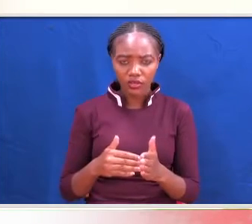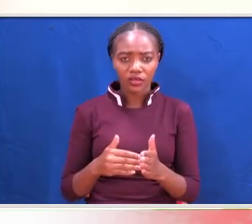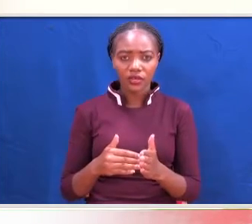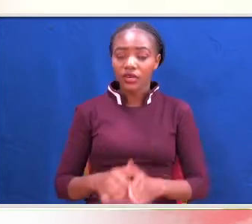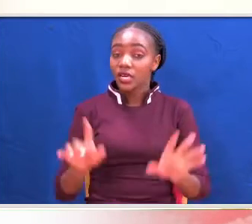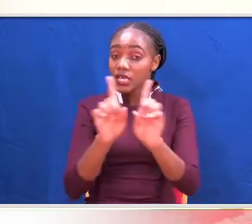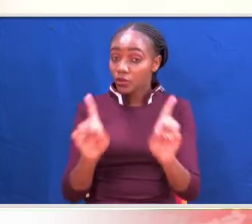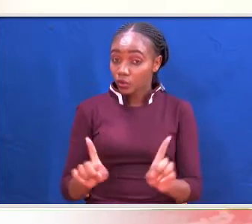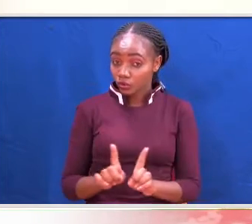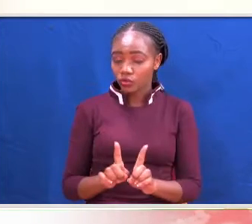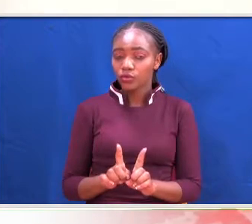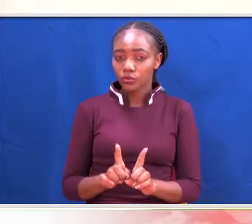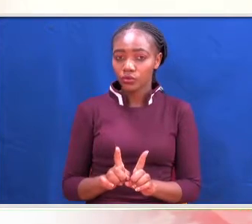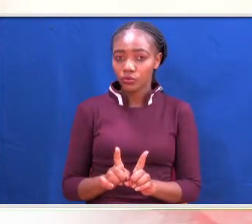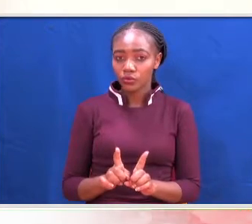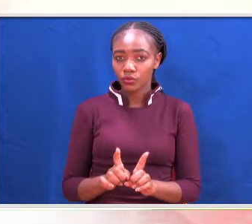there is no